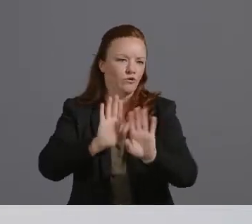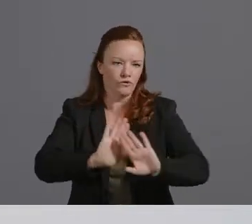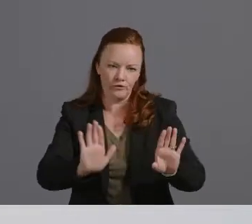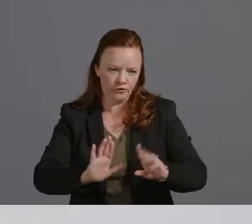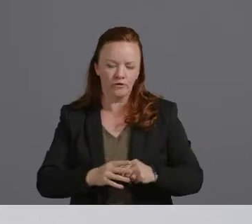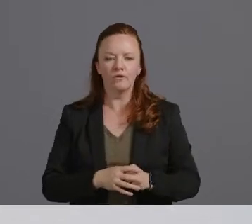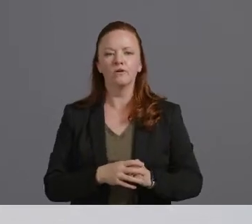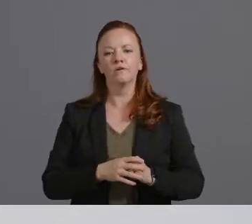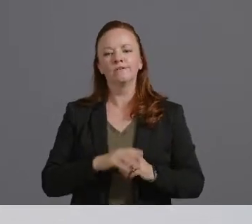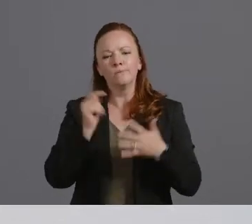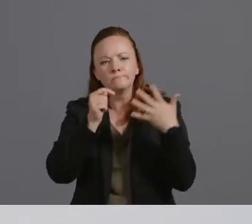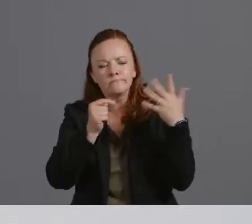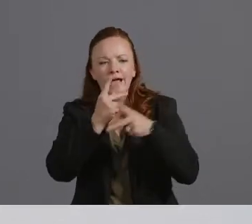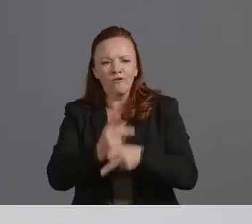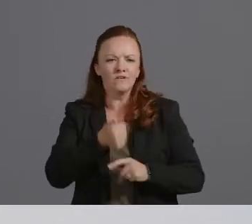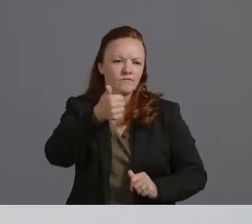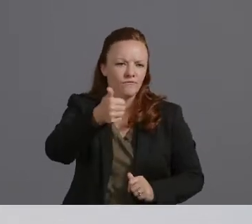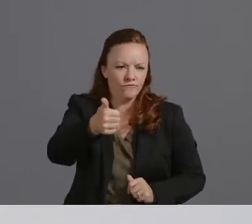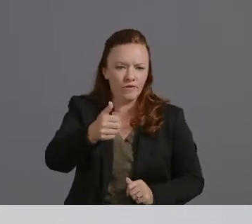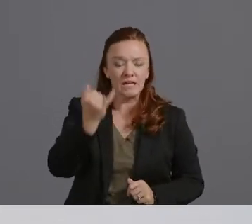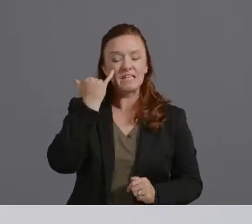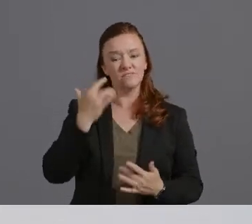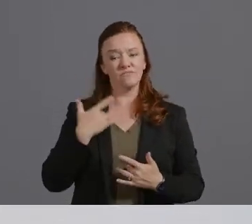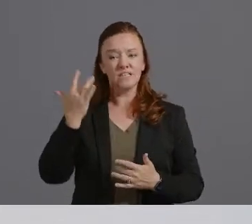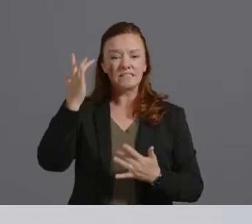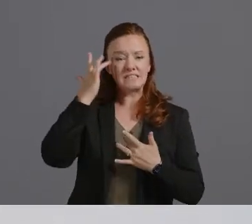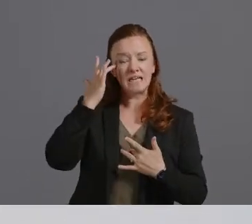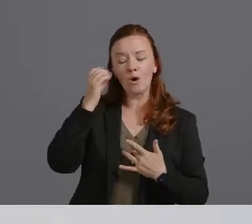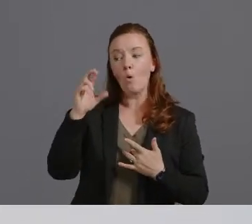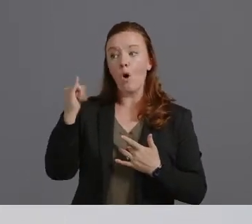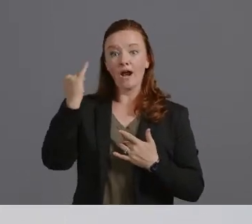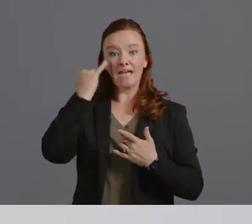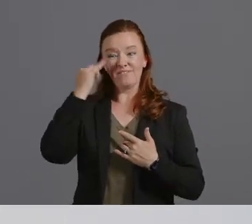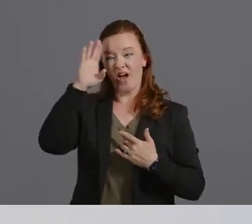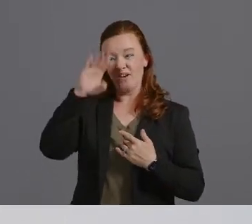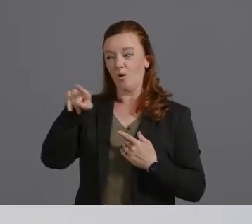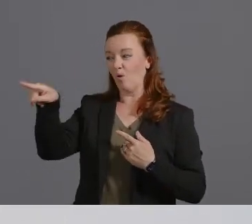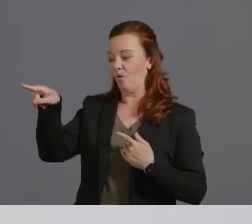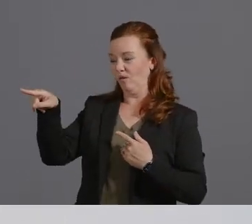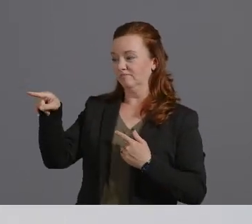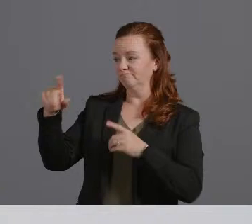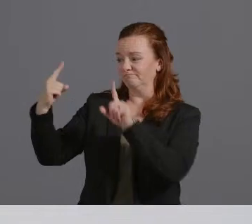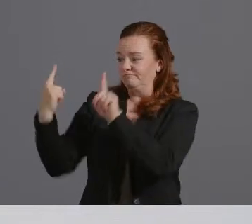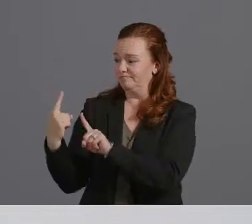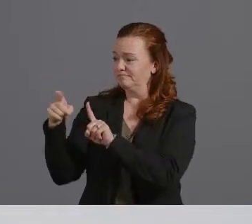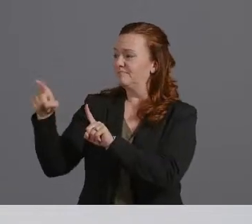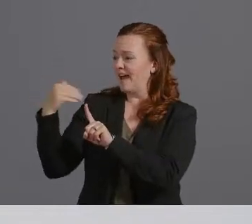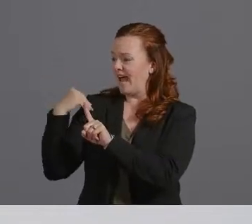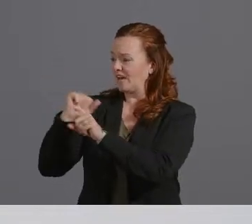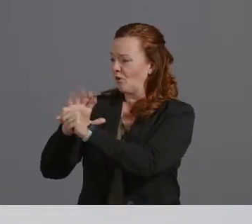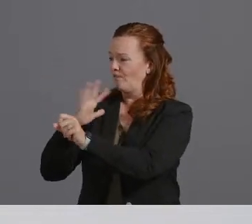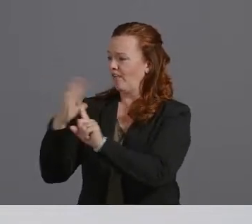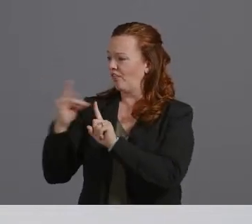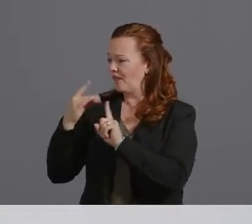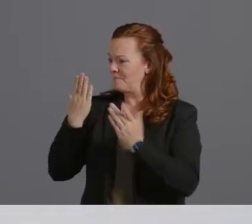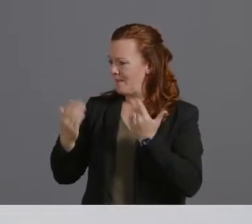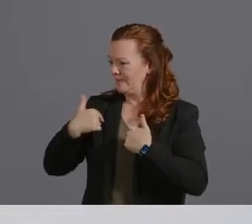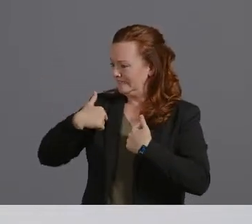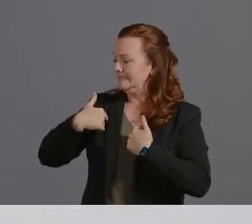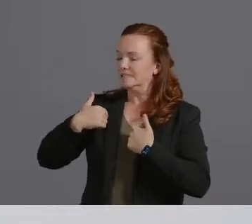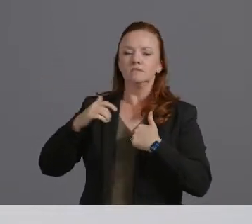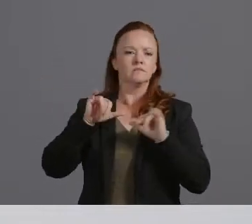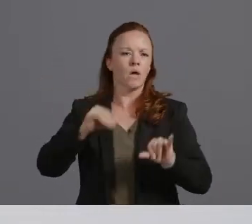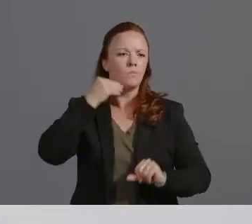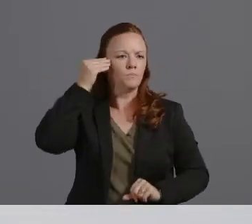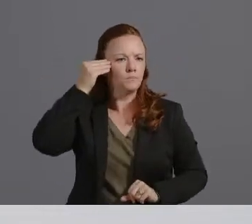really taking that and not going out if you're sick or if you've been exposed to someone with COVID-19. Spring break, a lot of people will